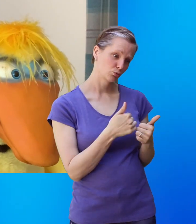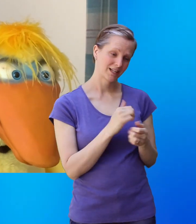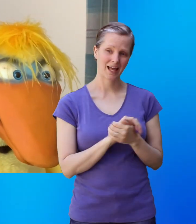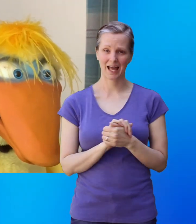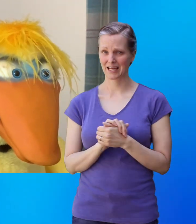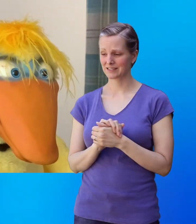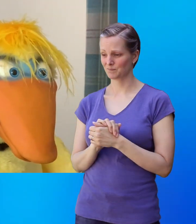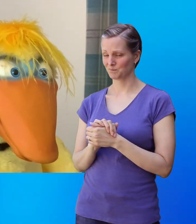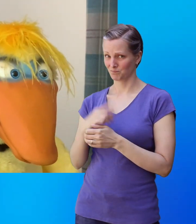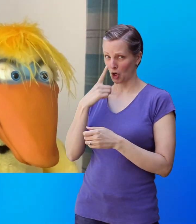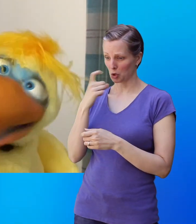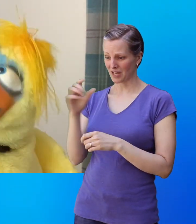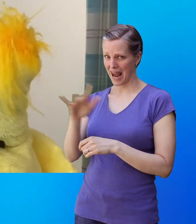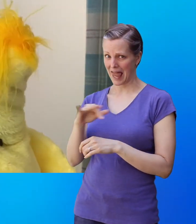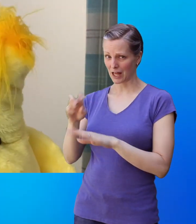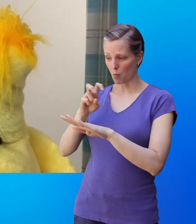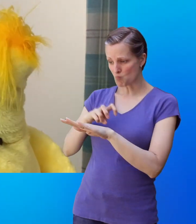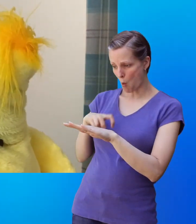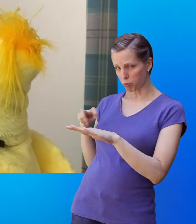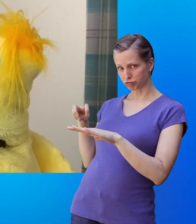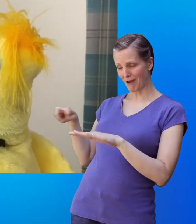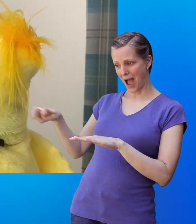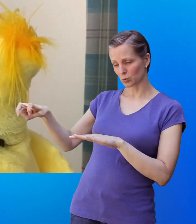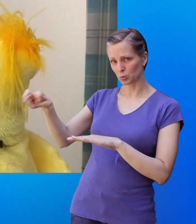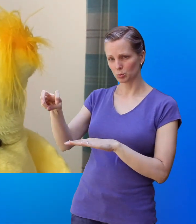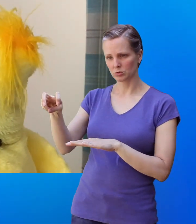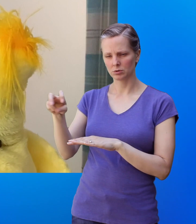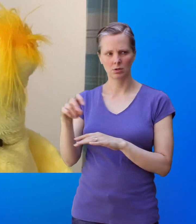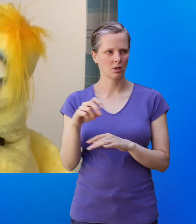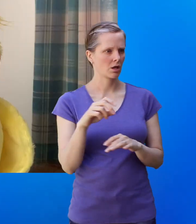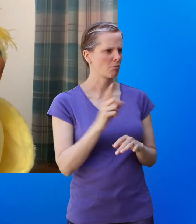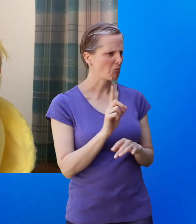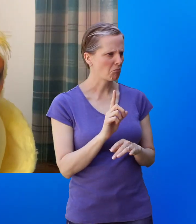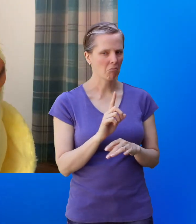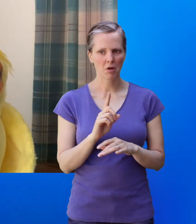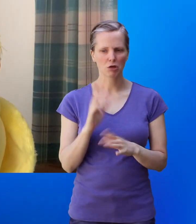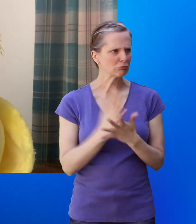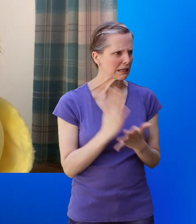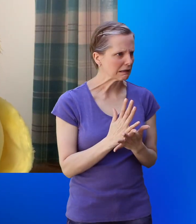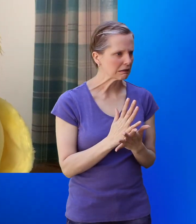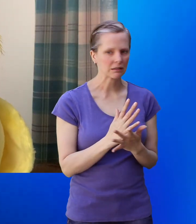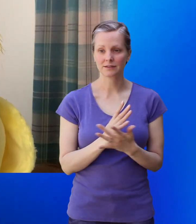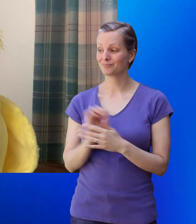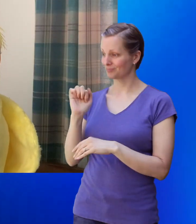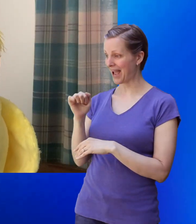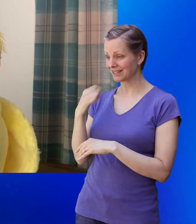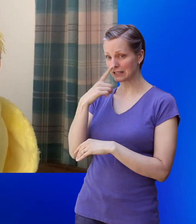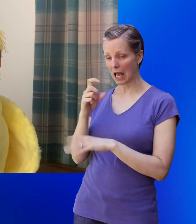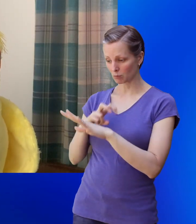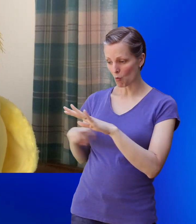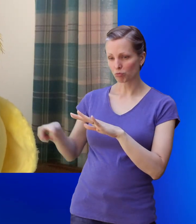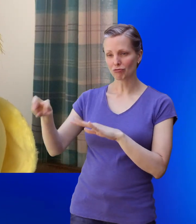You know, you could have walked around the lake, eh? You could have walked around the lake. What, really? Yes, you